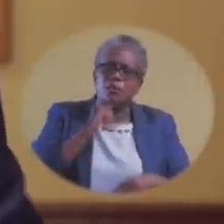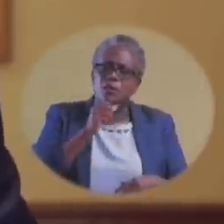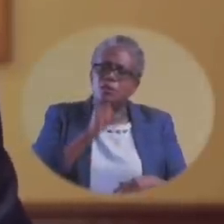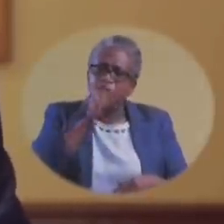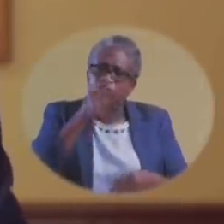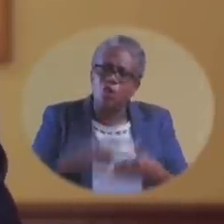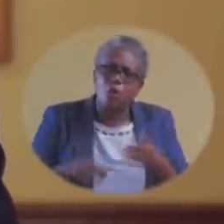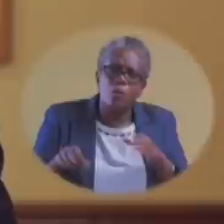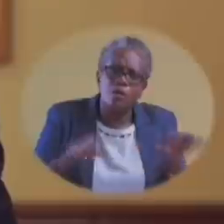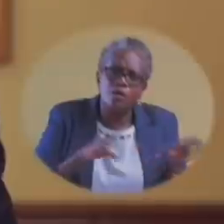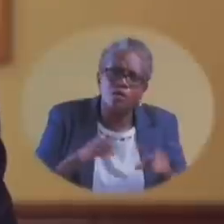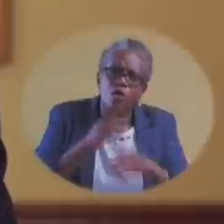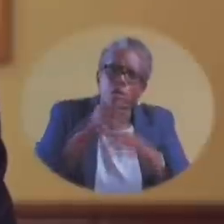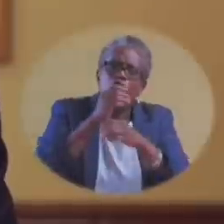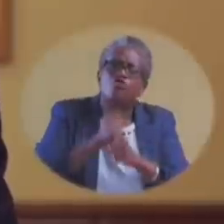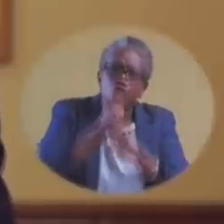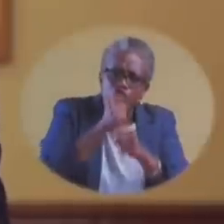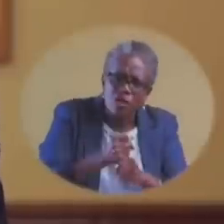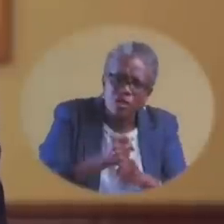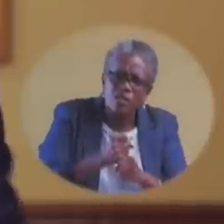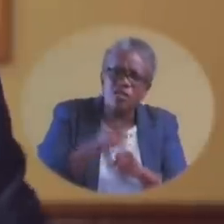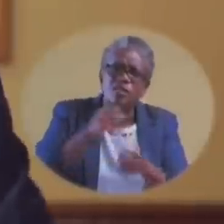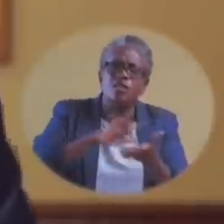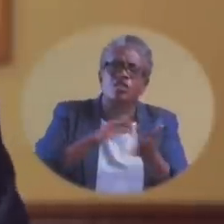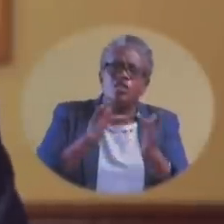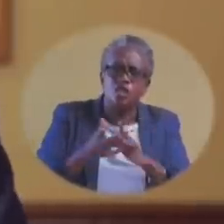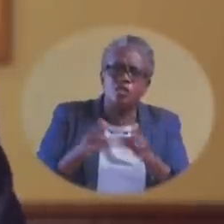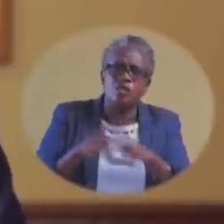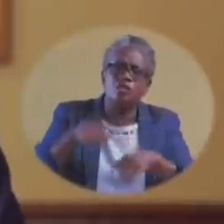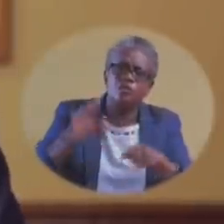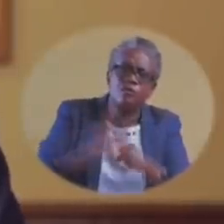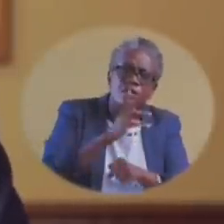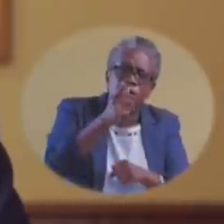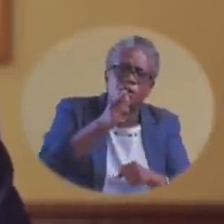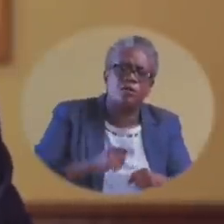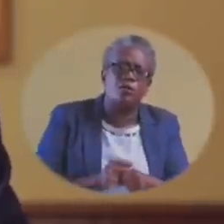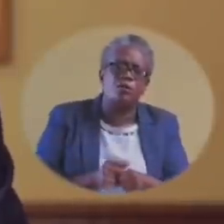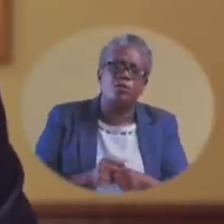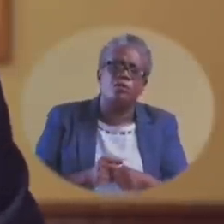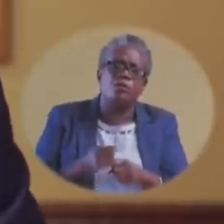can see and guide our steps.